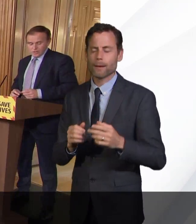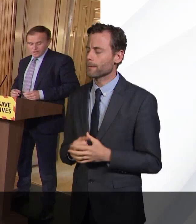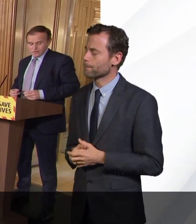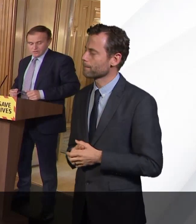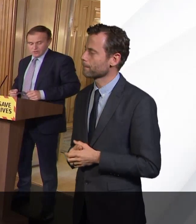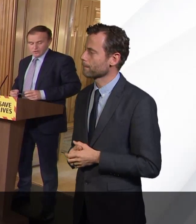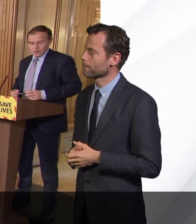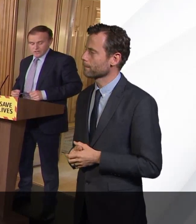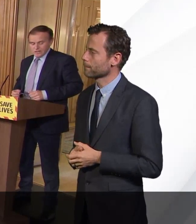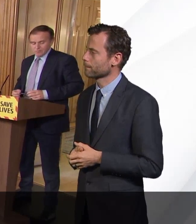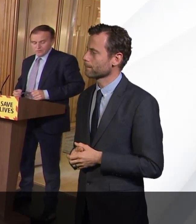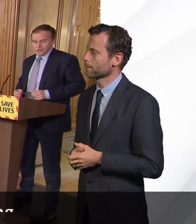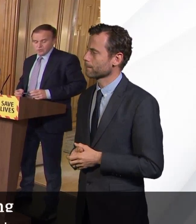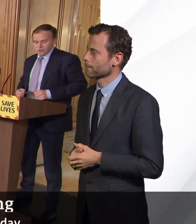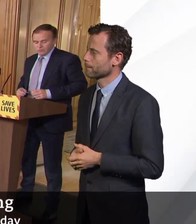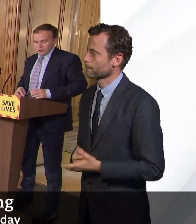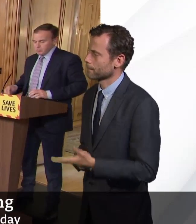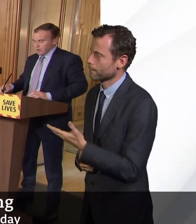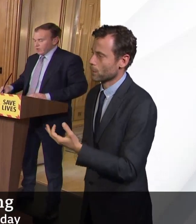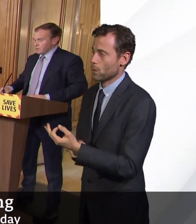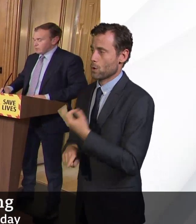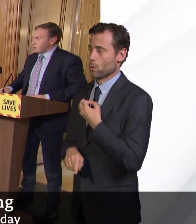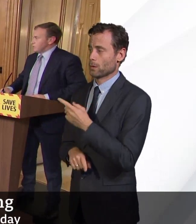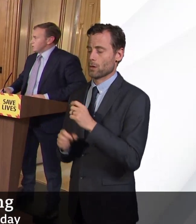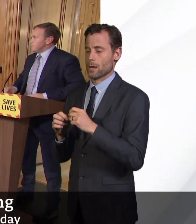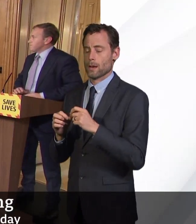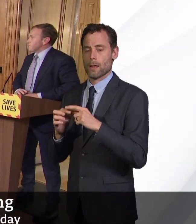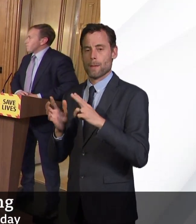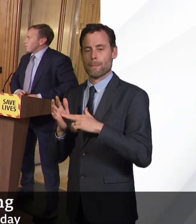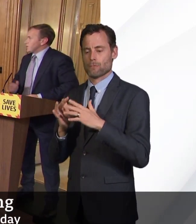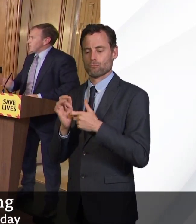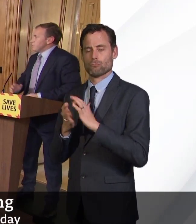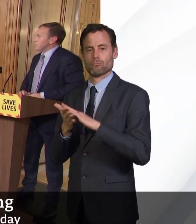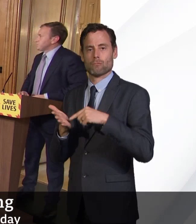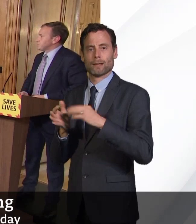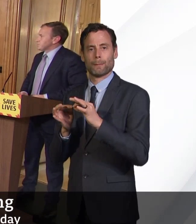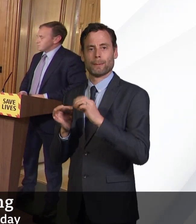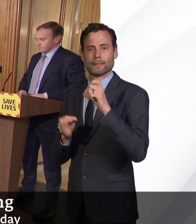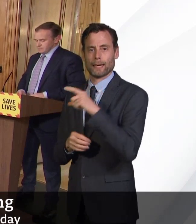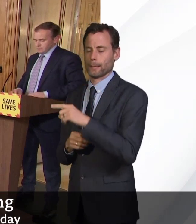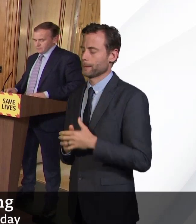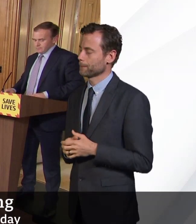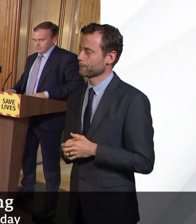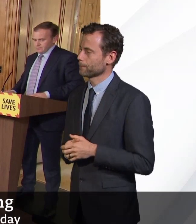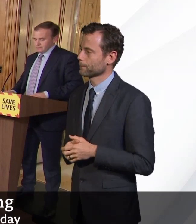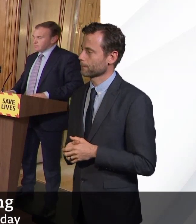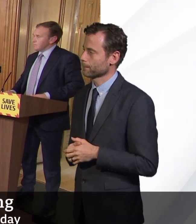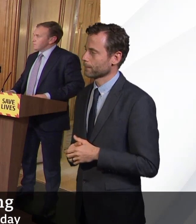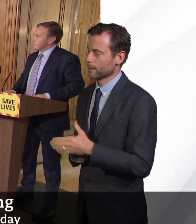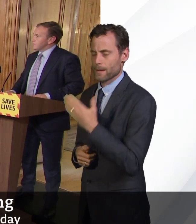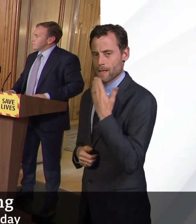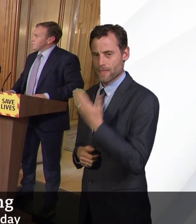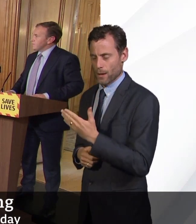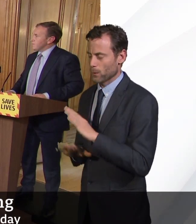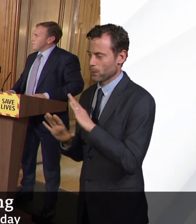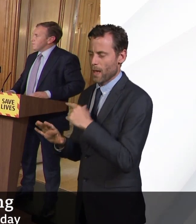Thank you, Stephen. And the next question we've got is Ben Wright from the BBC. Go ahead, Ben. Thank you, Secretary of State. You don't want to